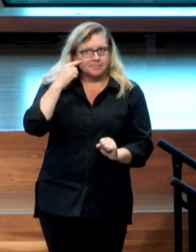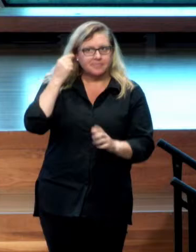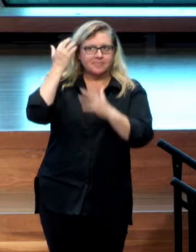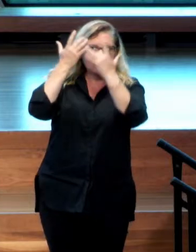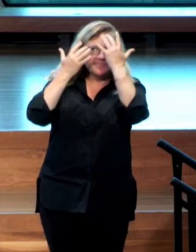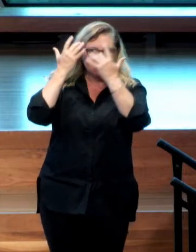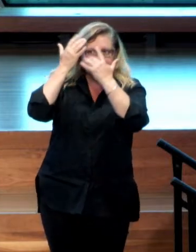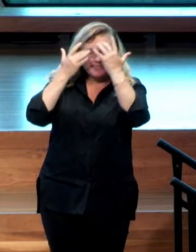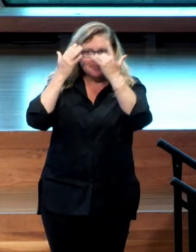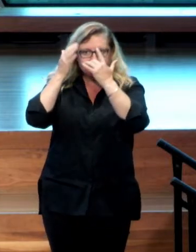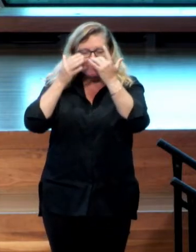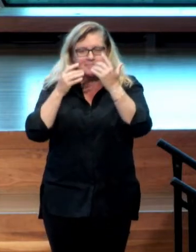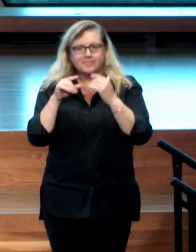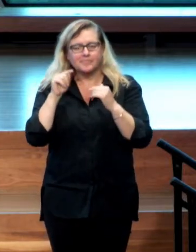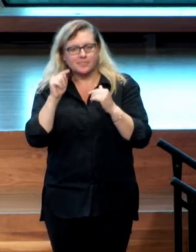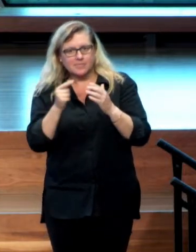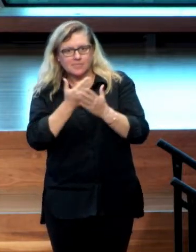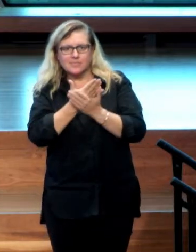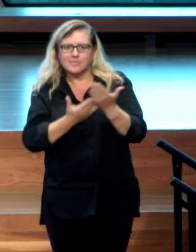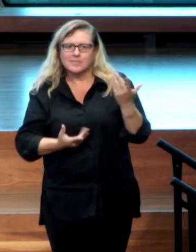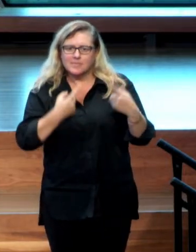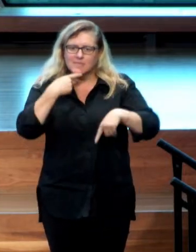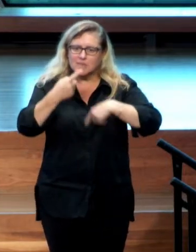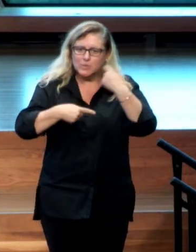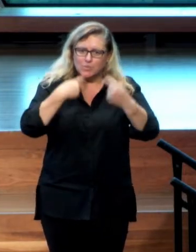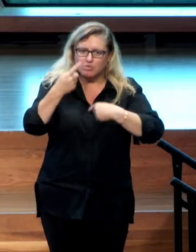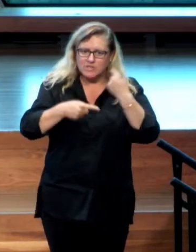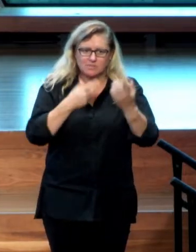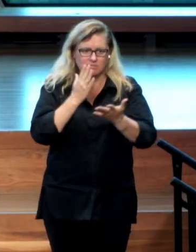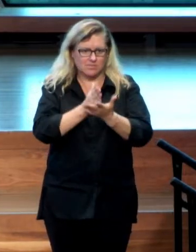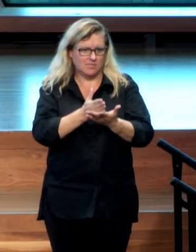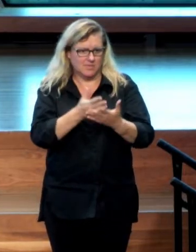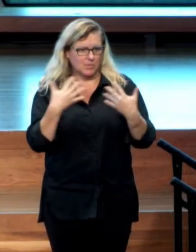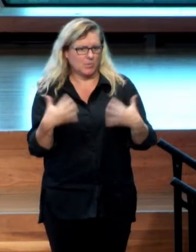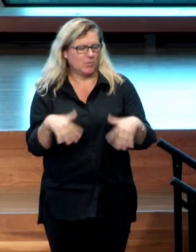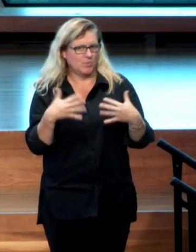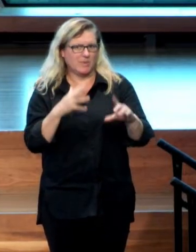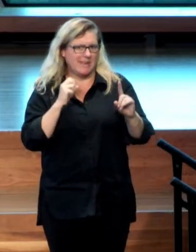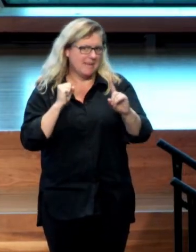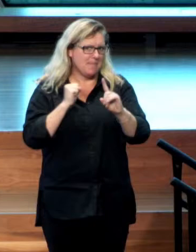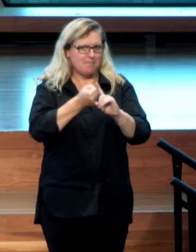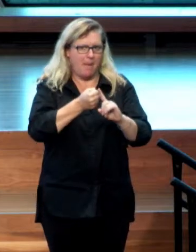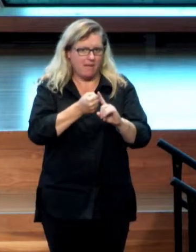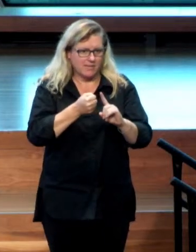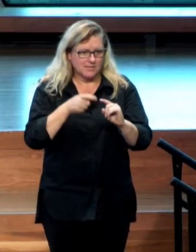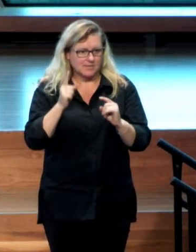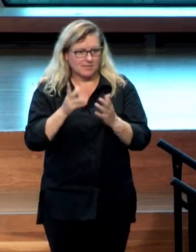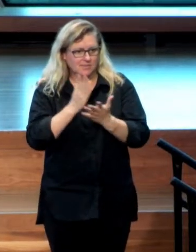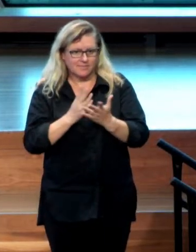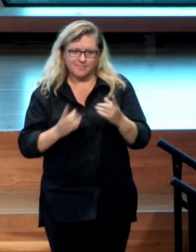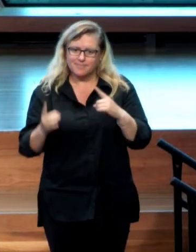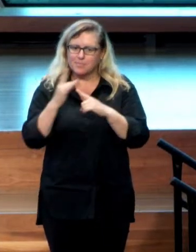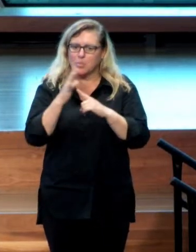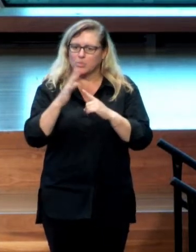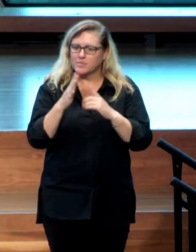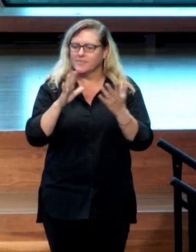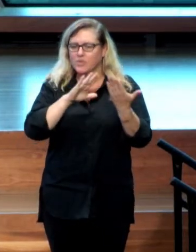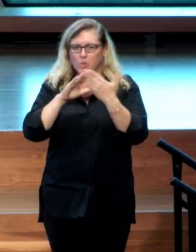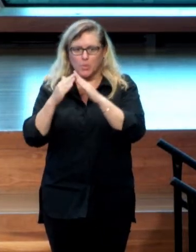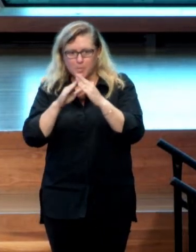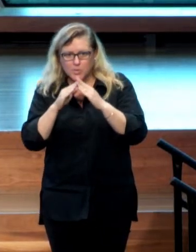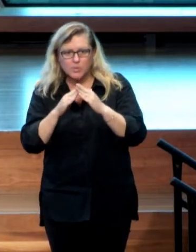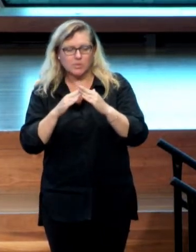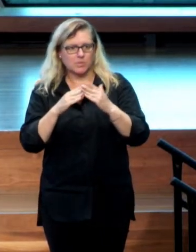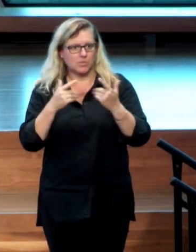collective act of storytelling as well, and the deep impact it actually has and the importance it is for communities who are